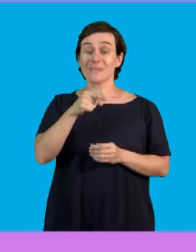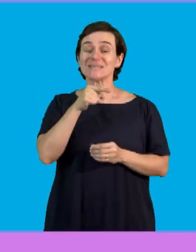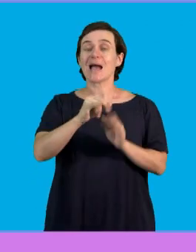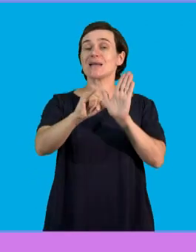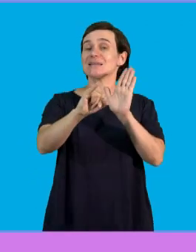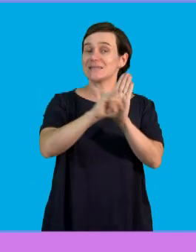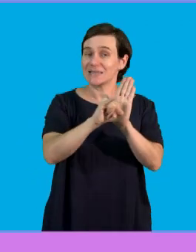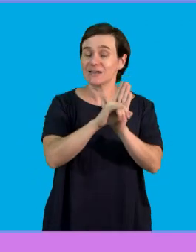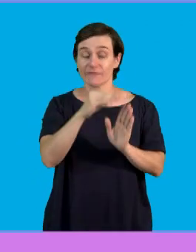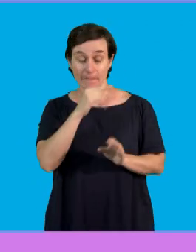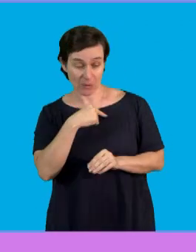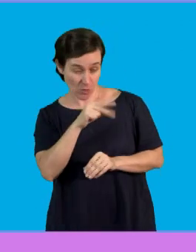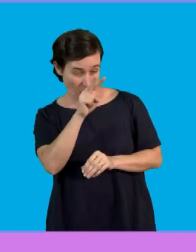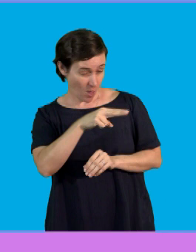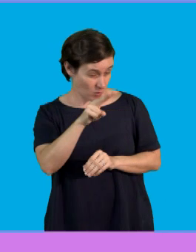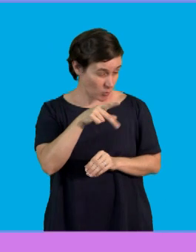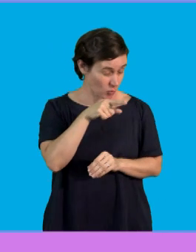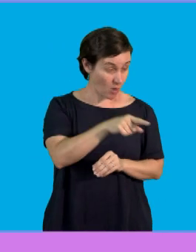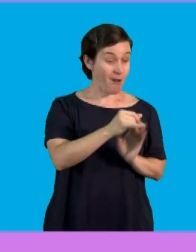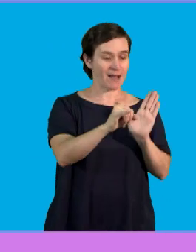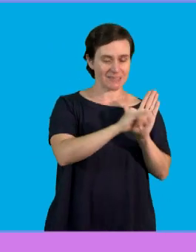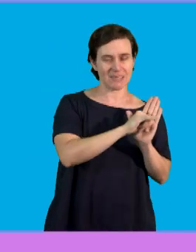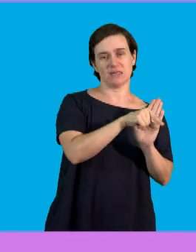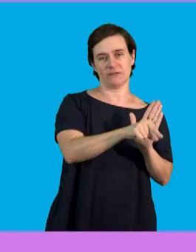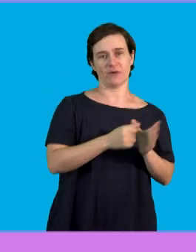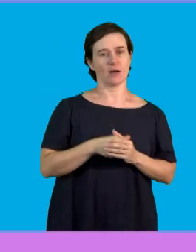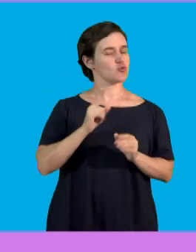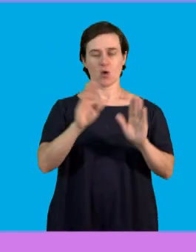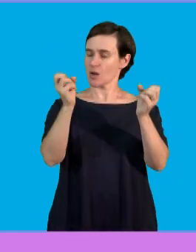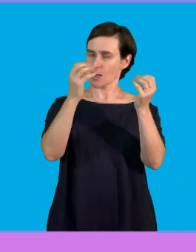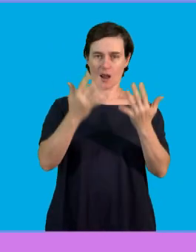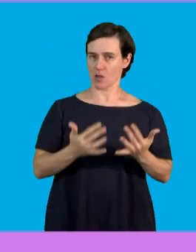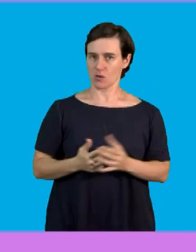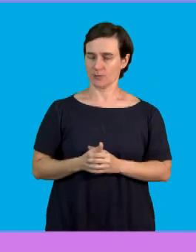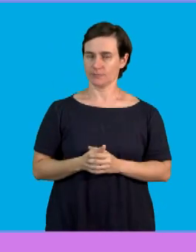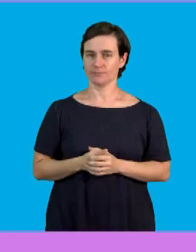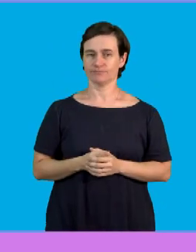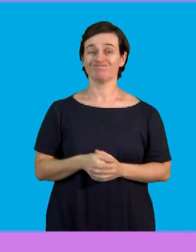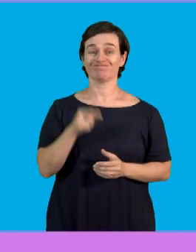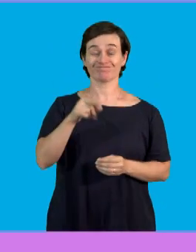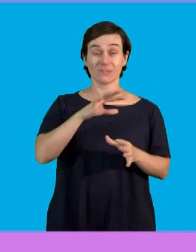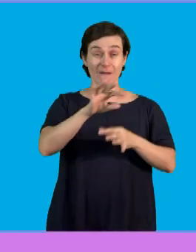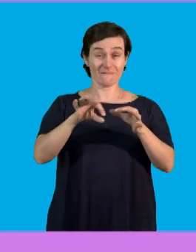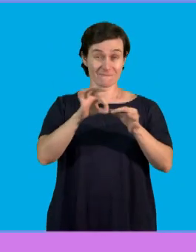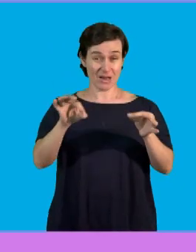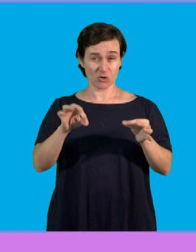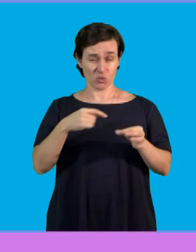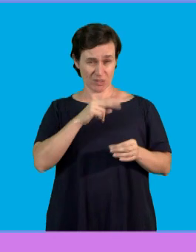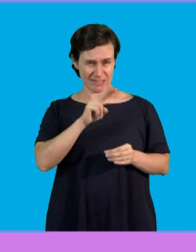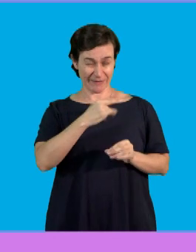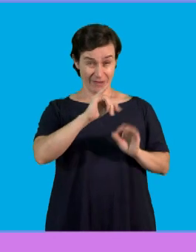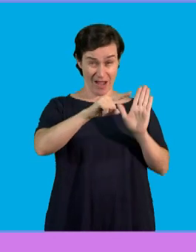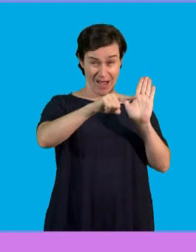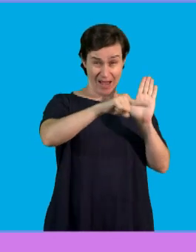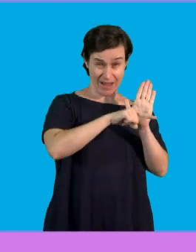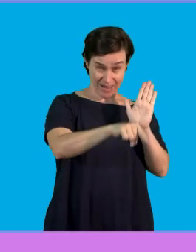or indicate from the statement the amount that was owed. Remember, we've said the value that appears to have a negative sign, it